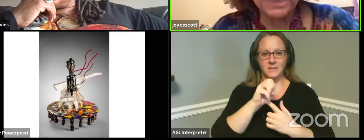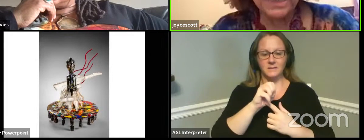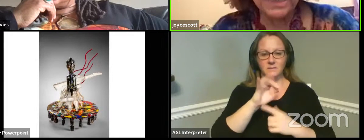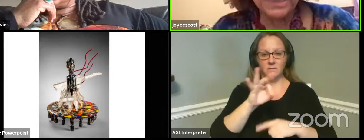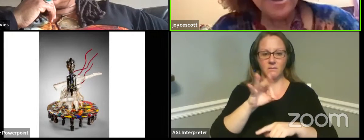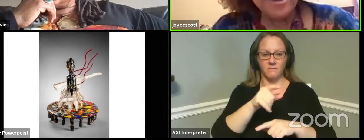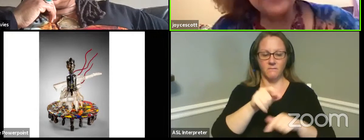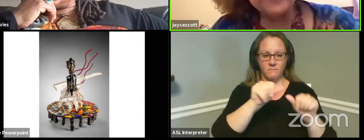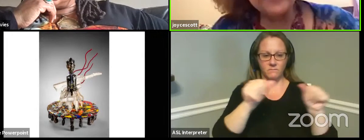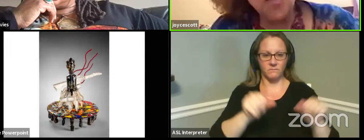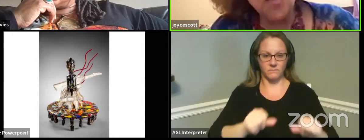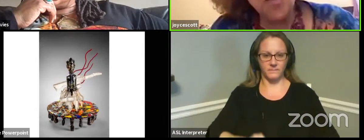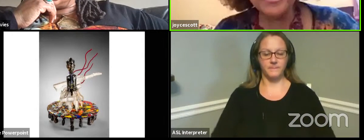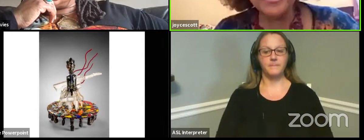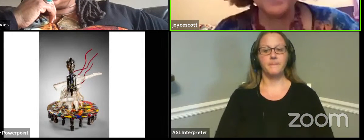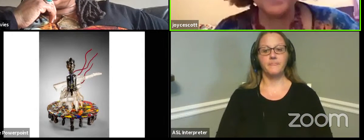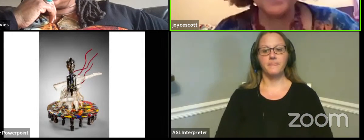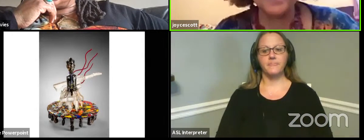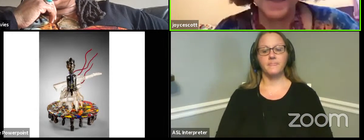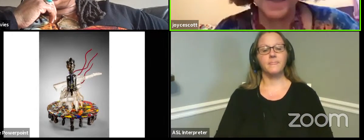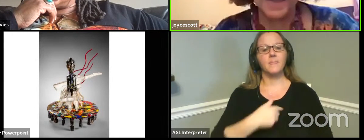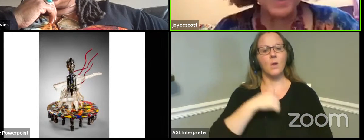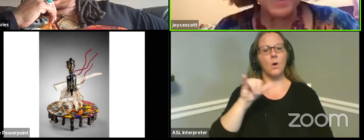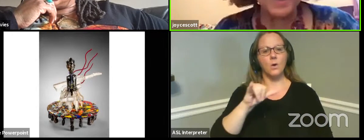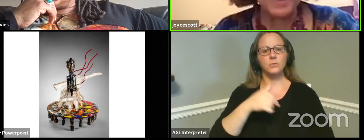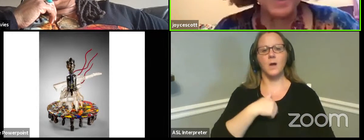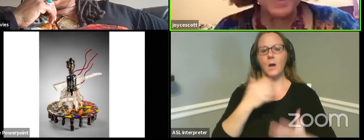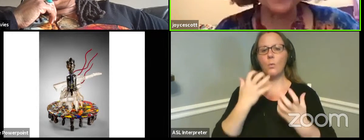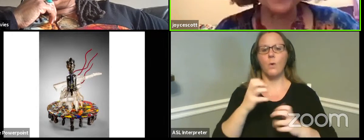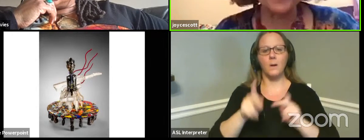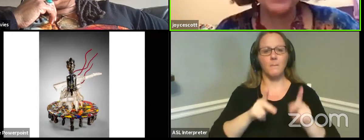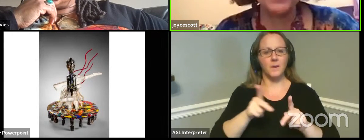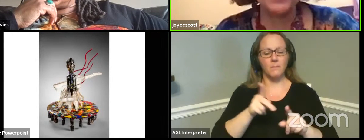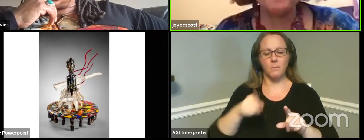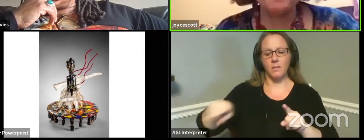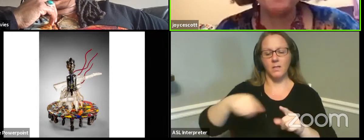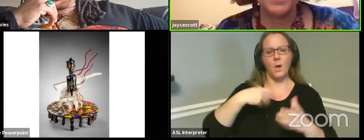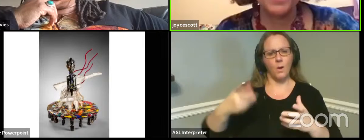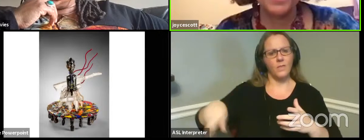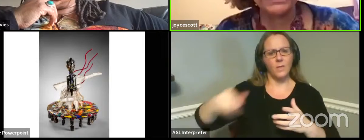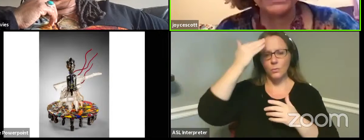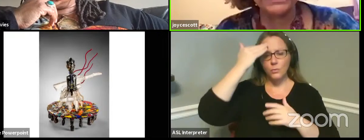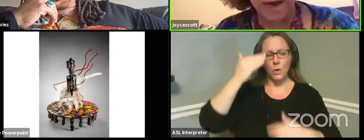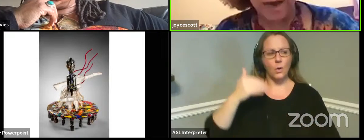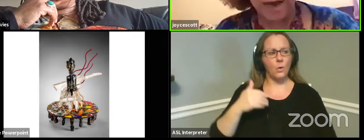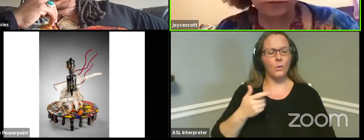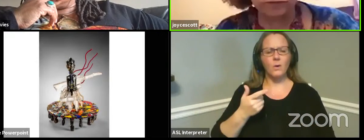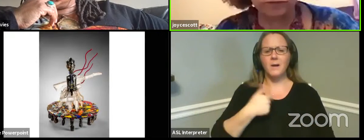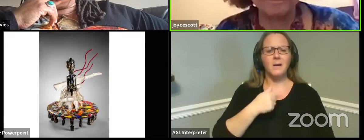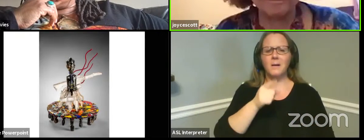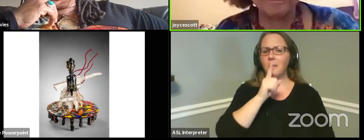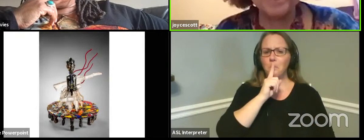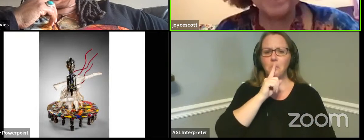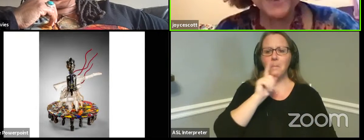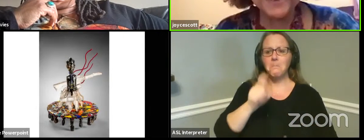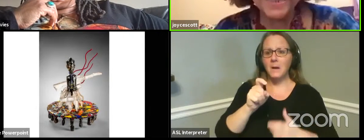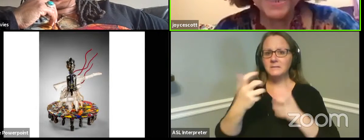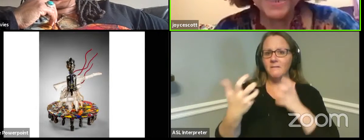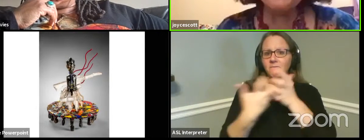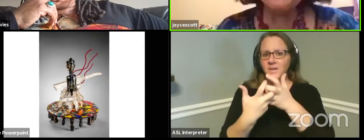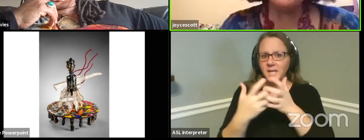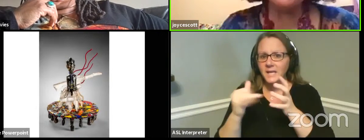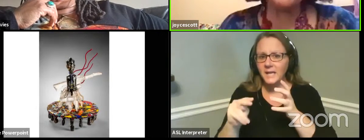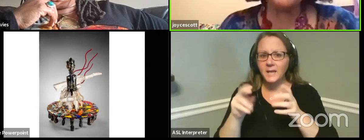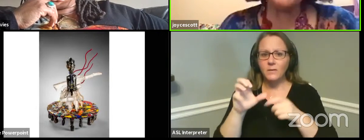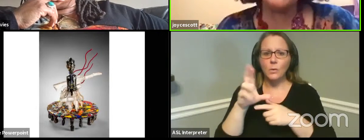I also want people to know that I'm not interested in being in the crowd. I'm